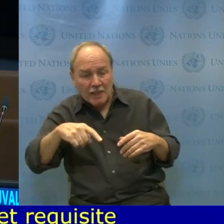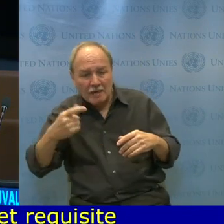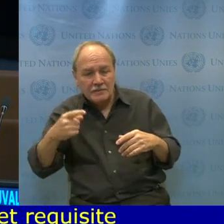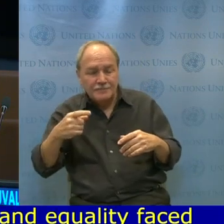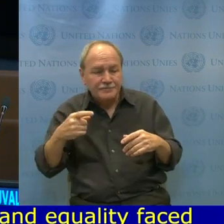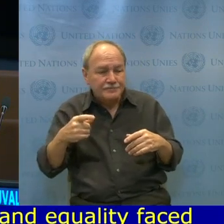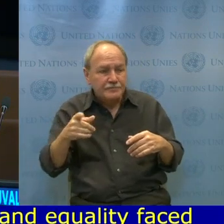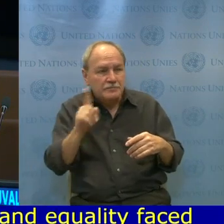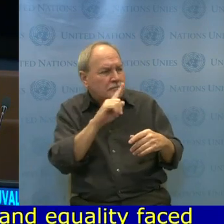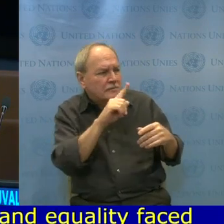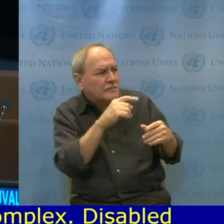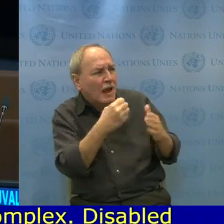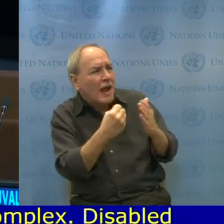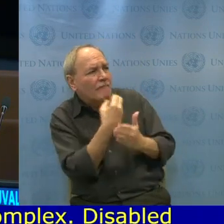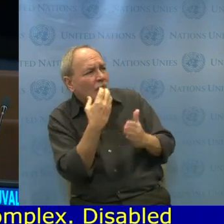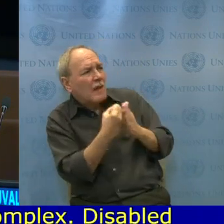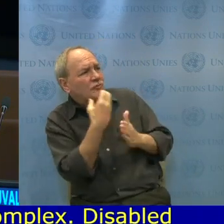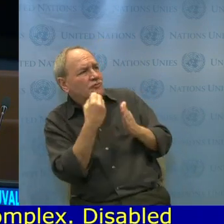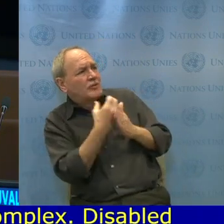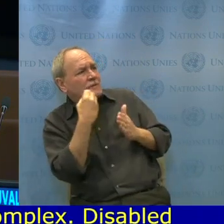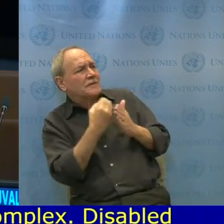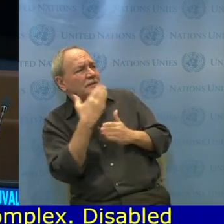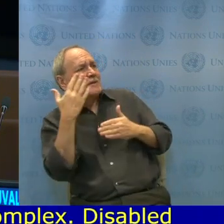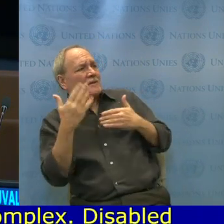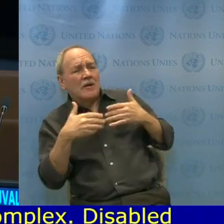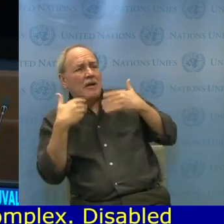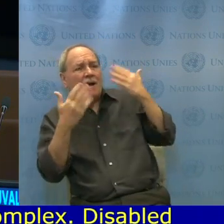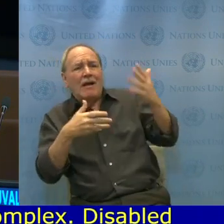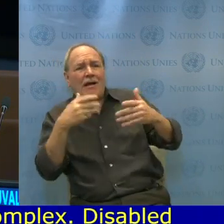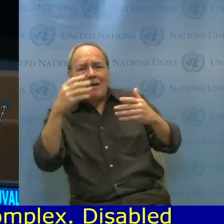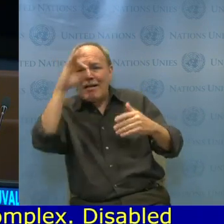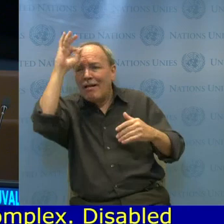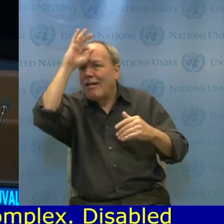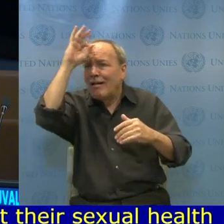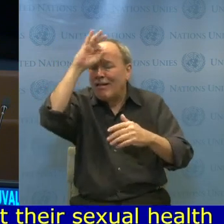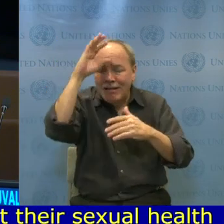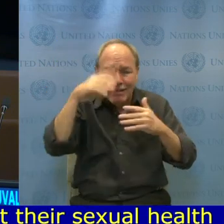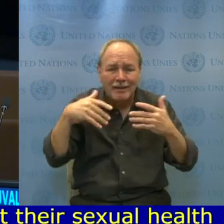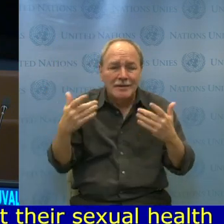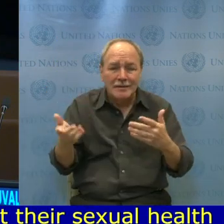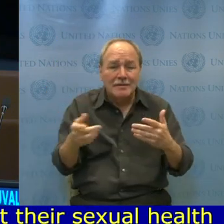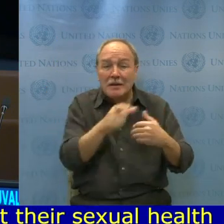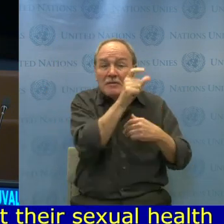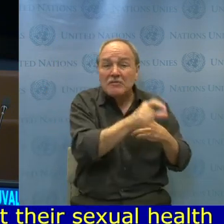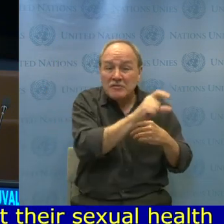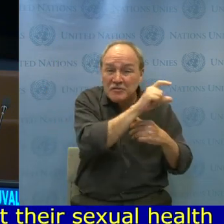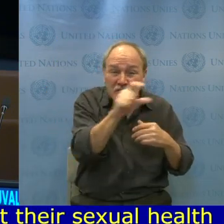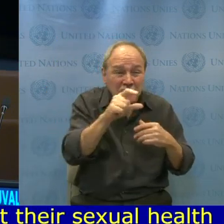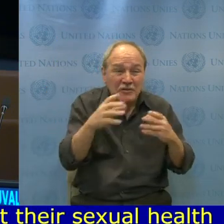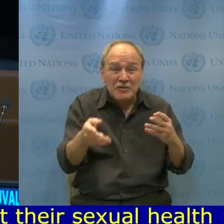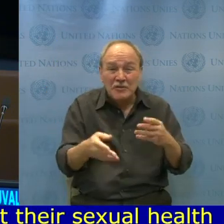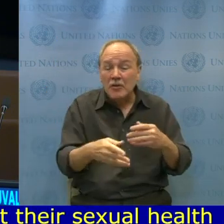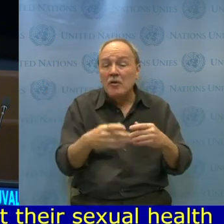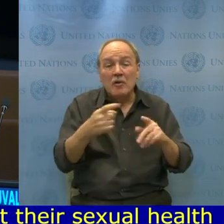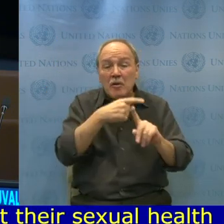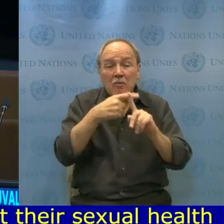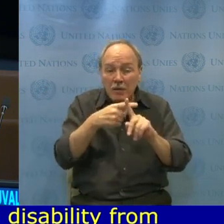disability from medical professionals, and barriers in built environment, and that's both clinics and in medical device design.